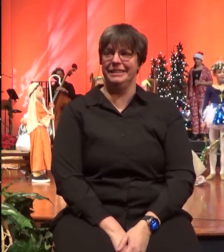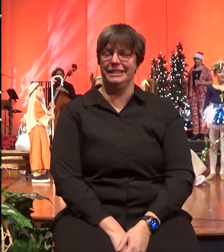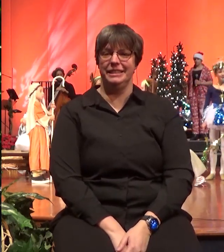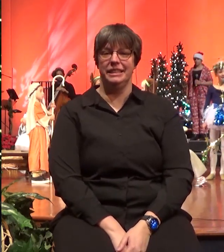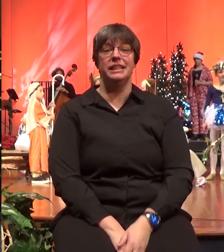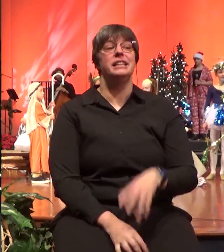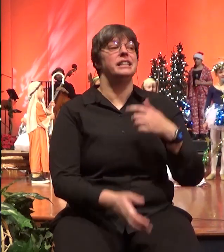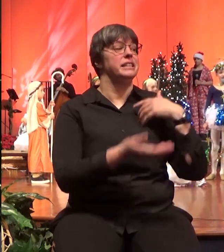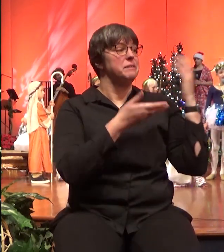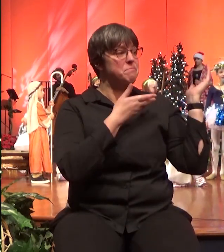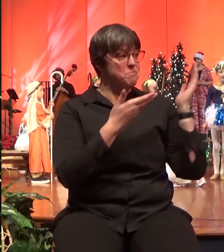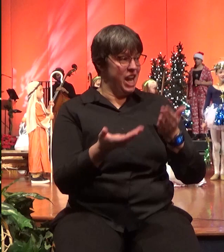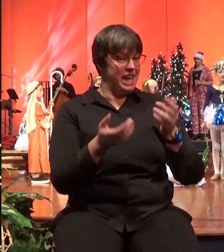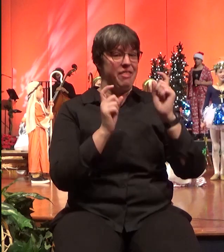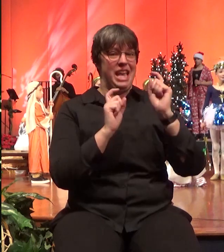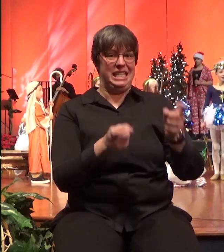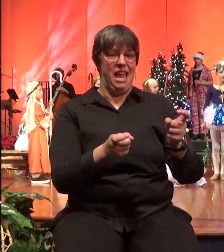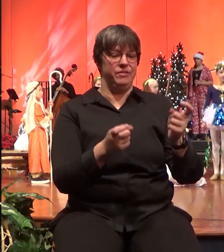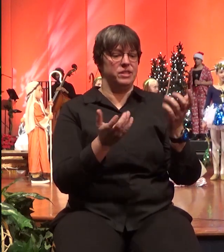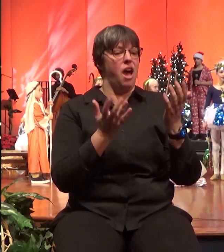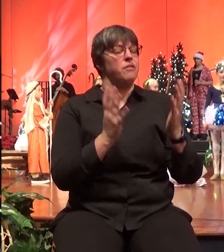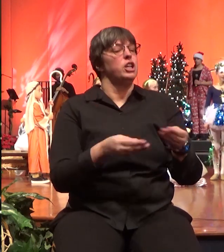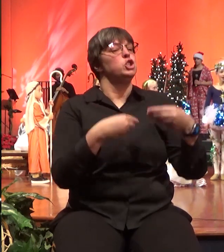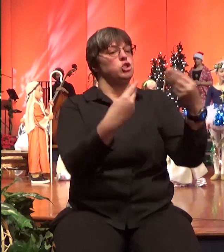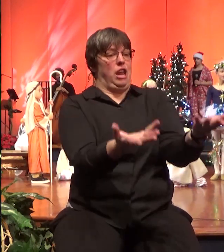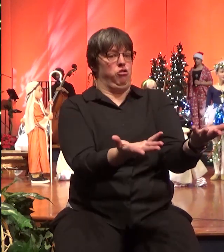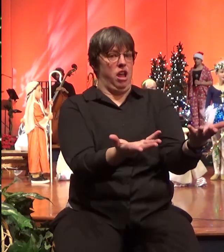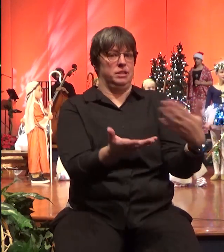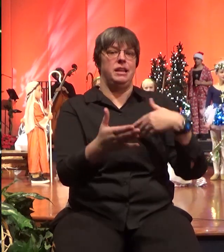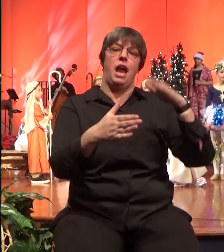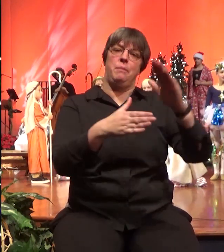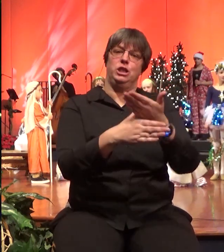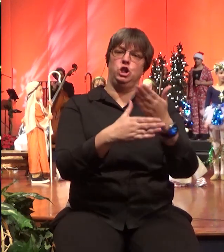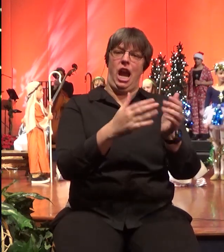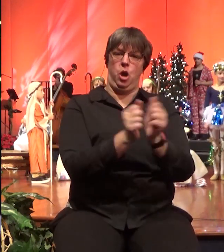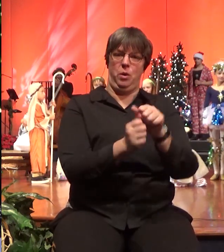I bring the gift of generosity by sharing with others.